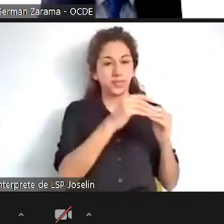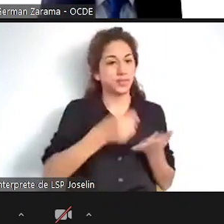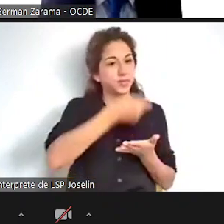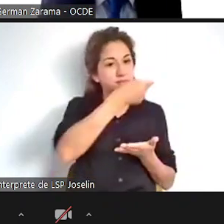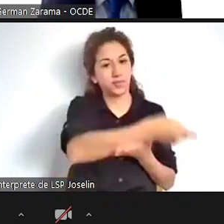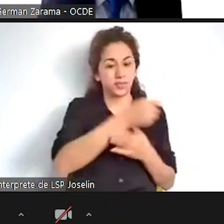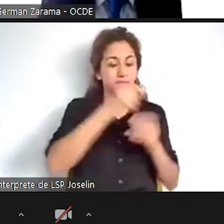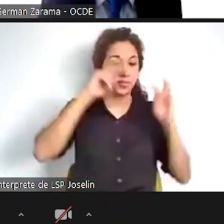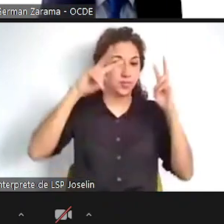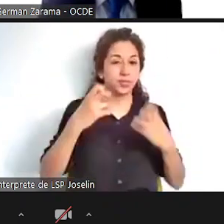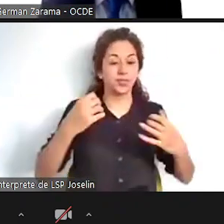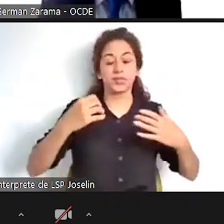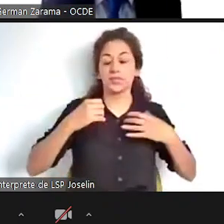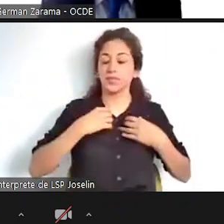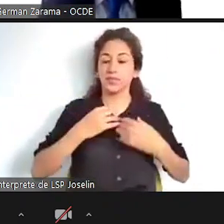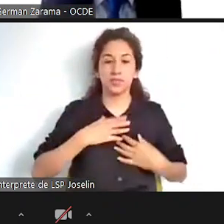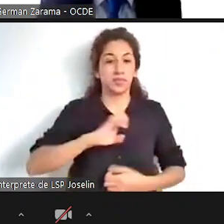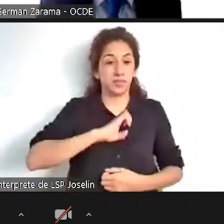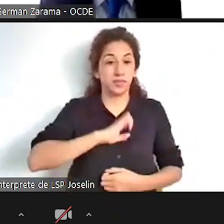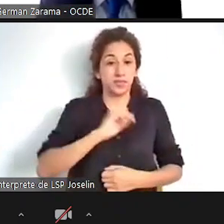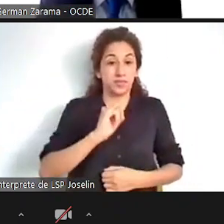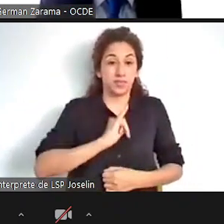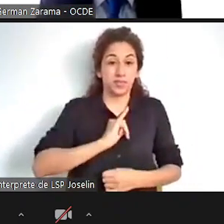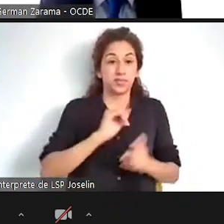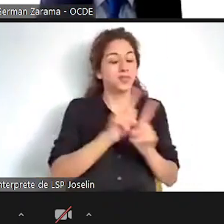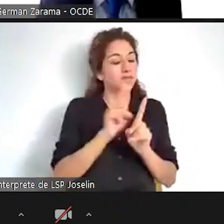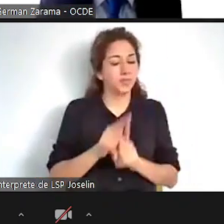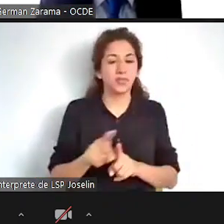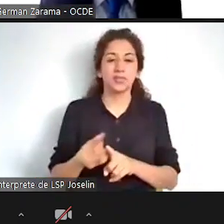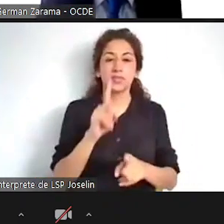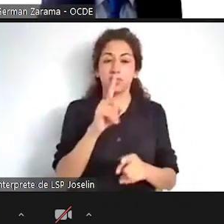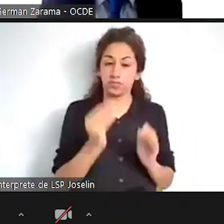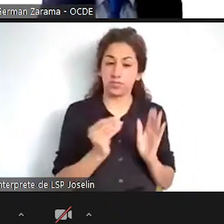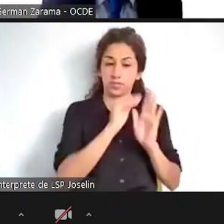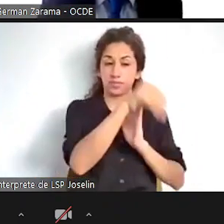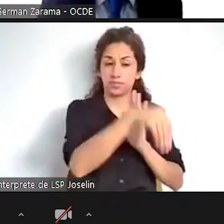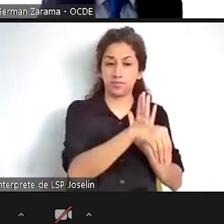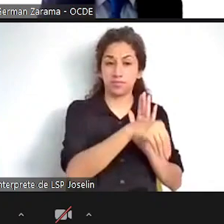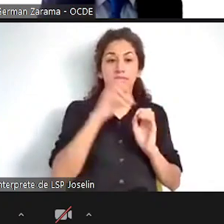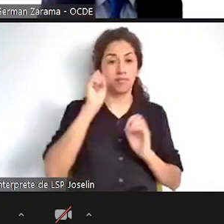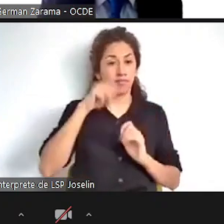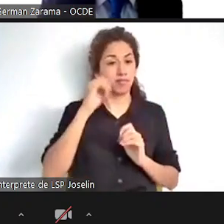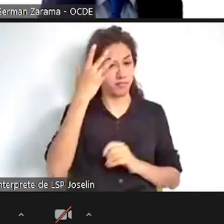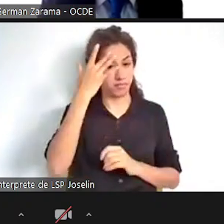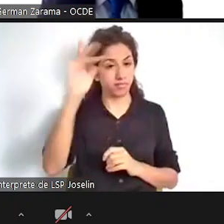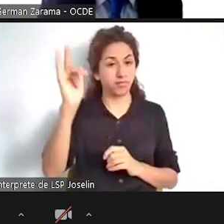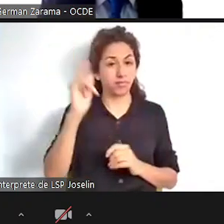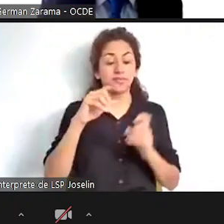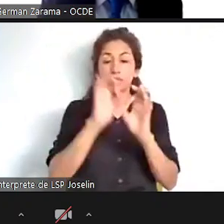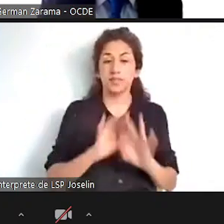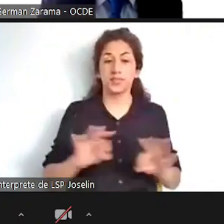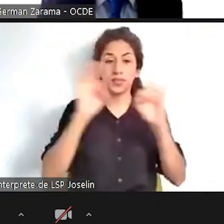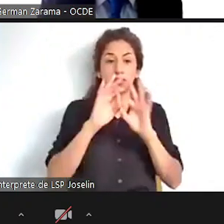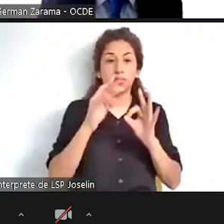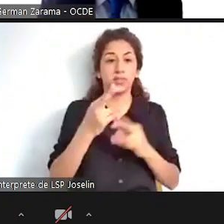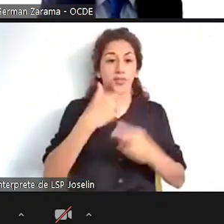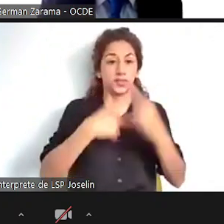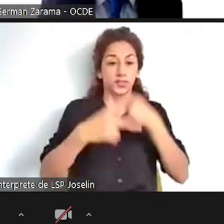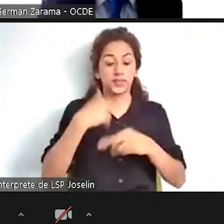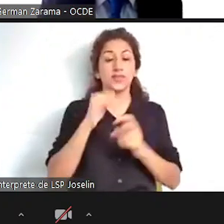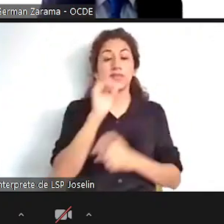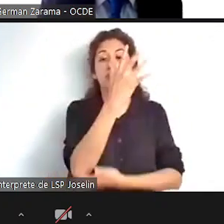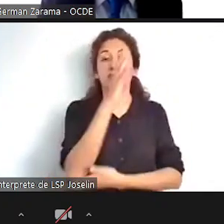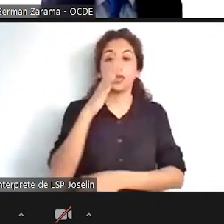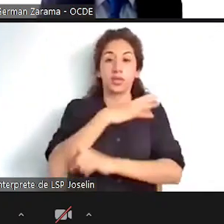economy and invested human rights and it's not only an imperative that is moral graphical but it's also a smart investment it's profitable it brings returns